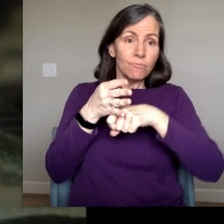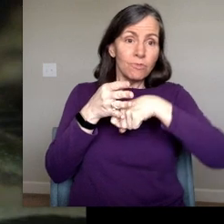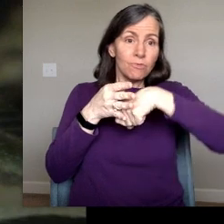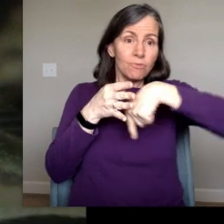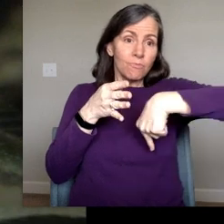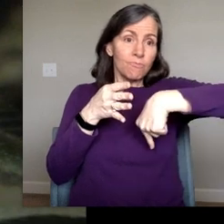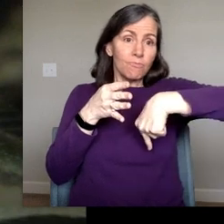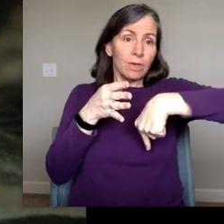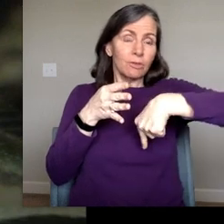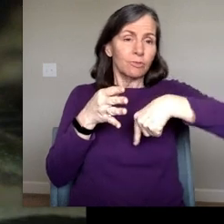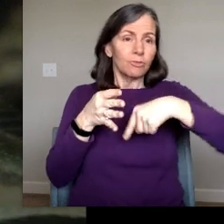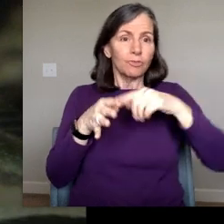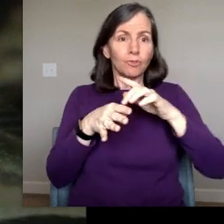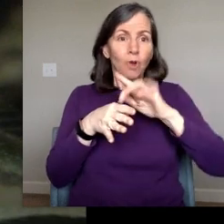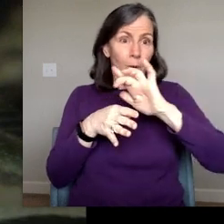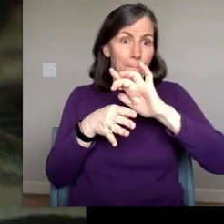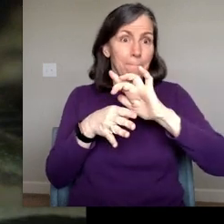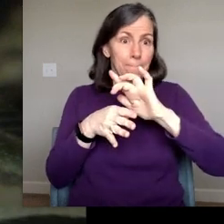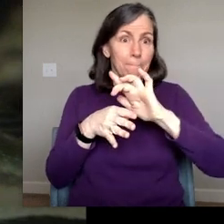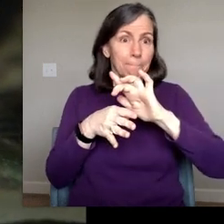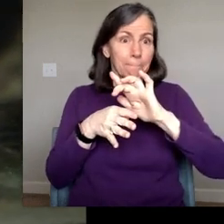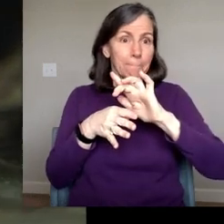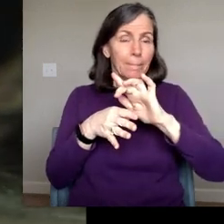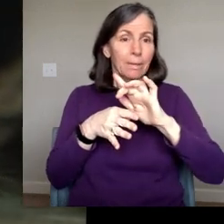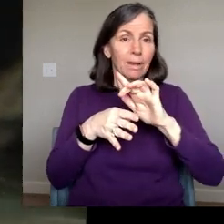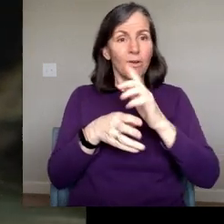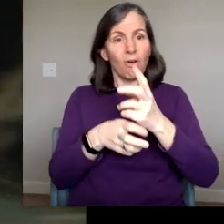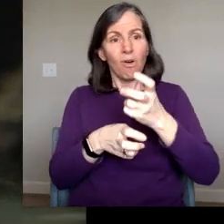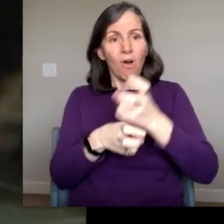their pelvis and back.